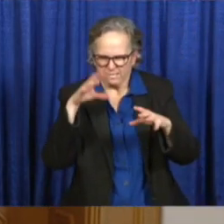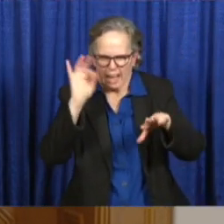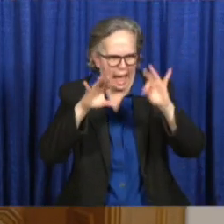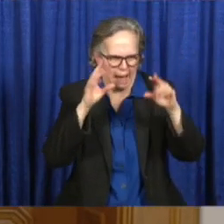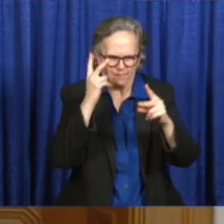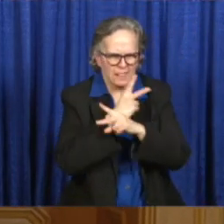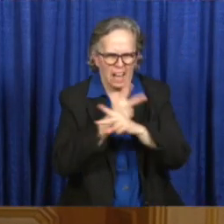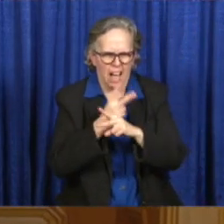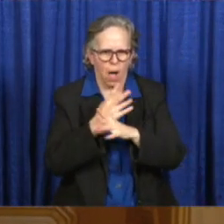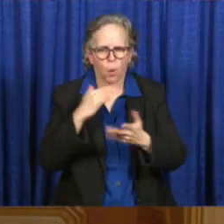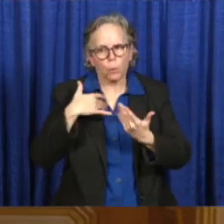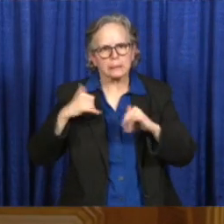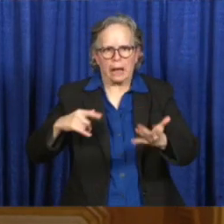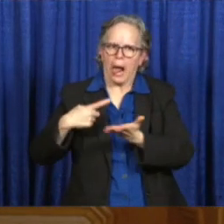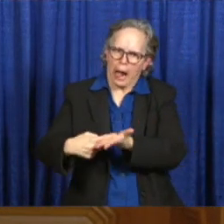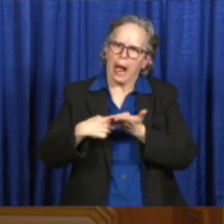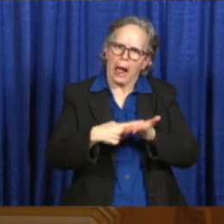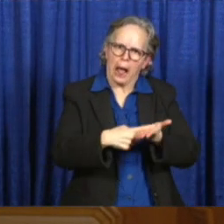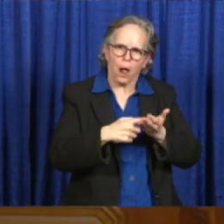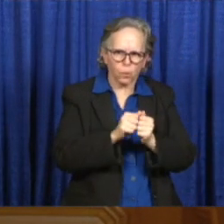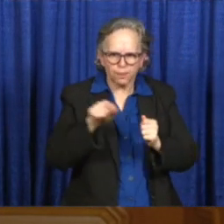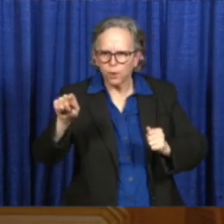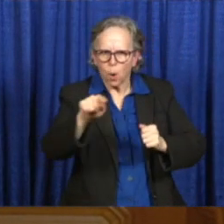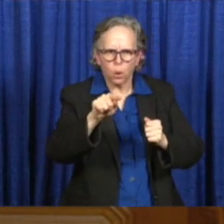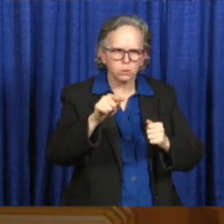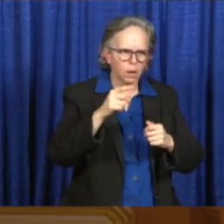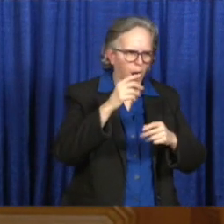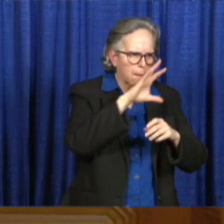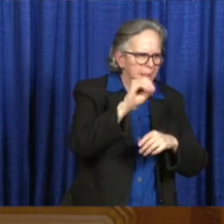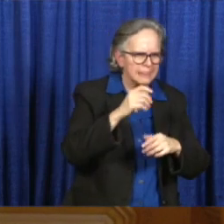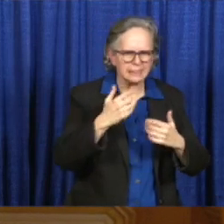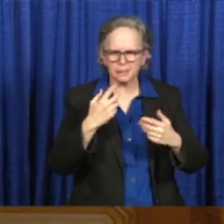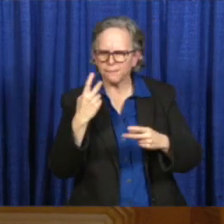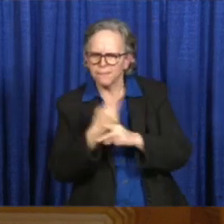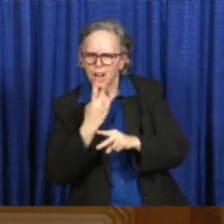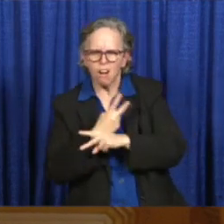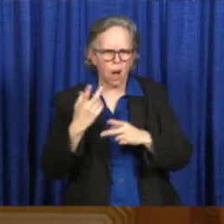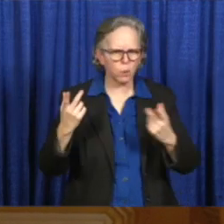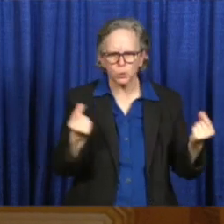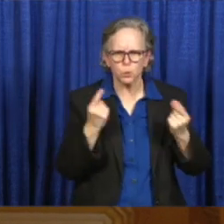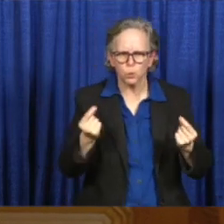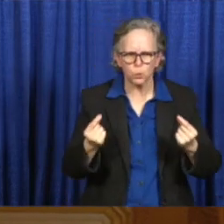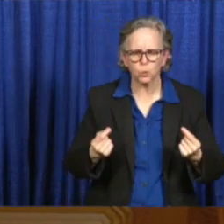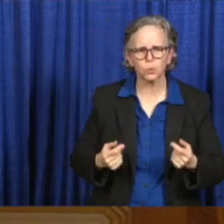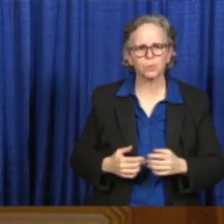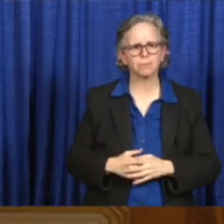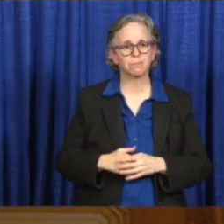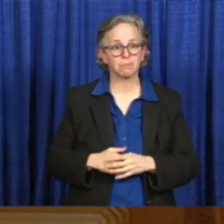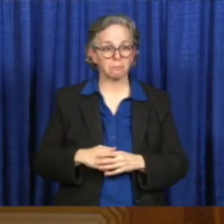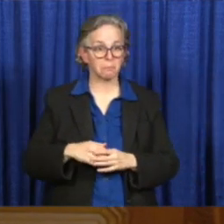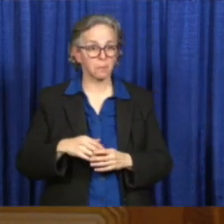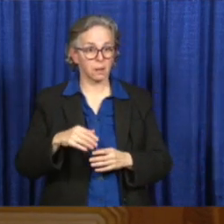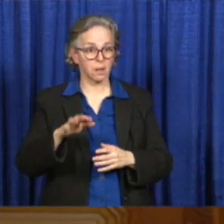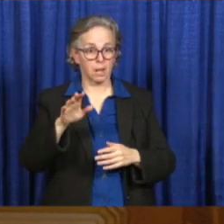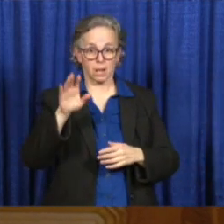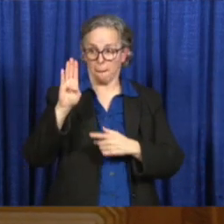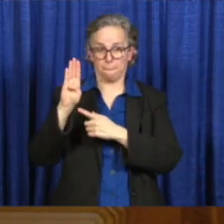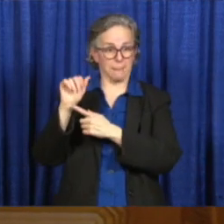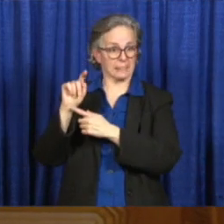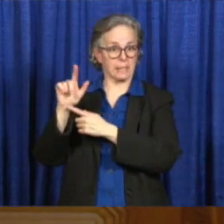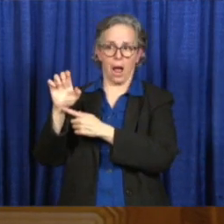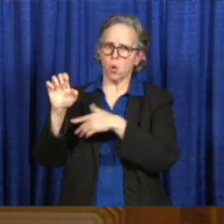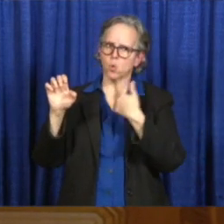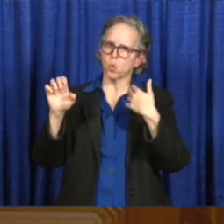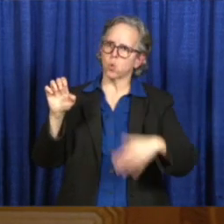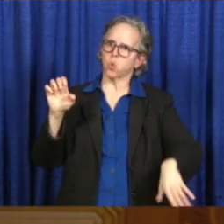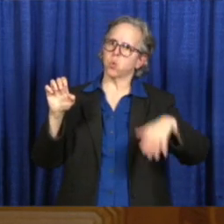different manufacturers. As you saw, we got a great break in regard to Battelle. It wasn't a break.